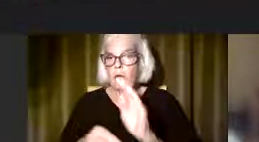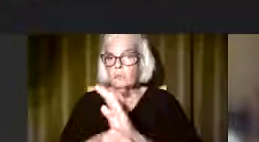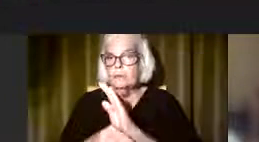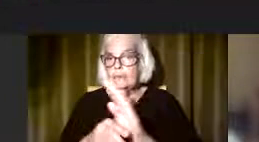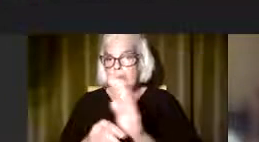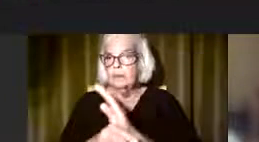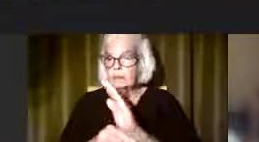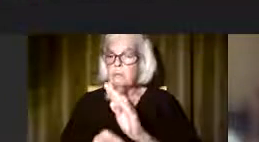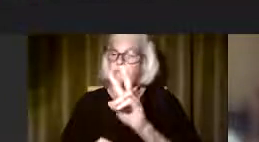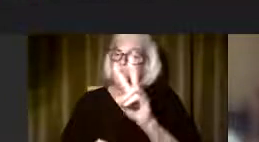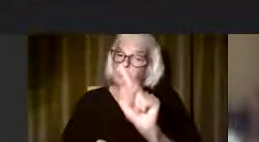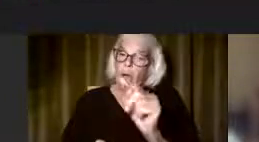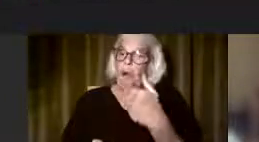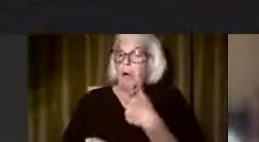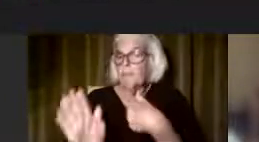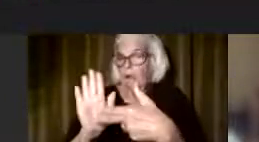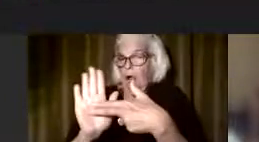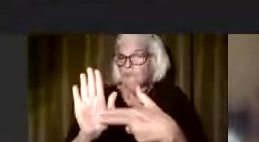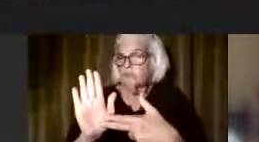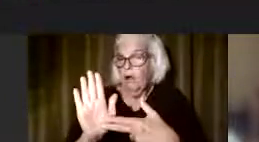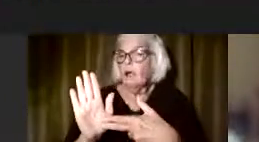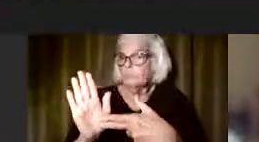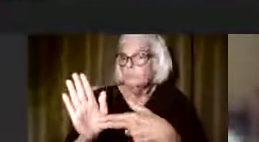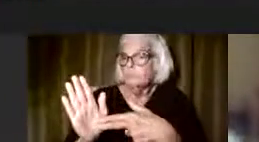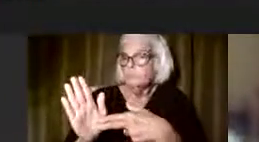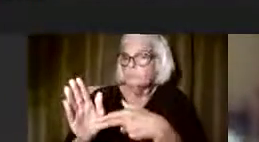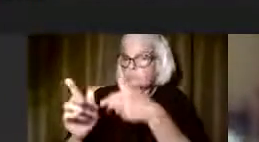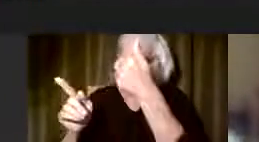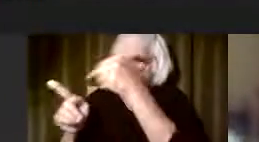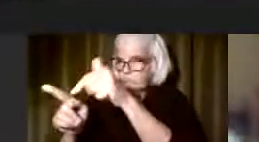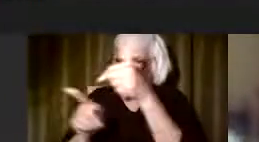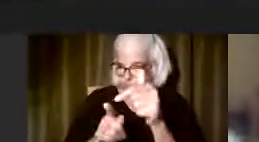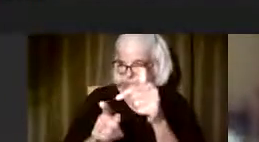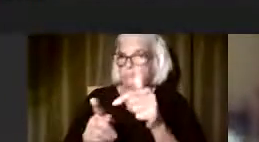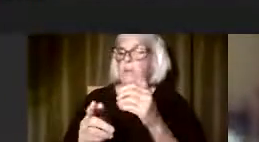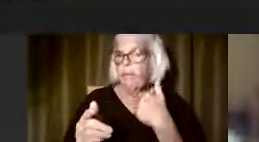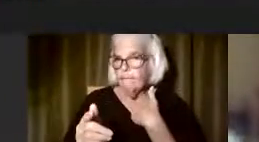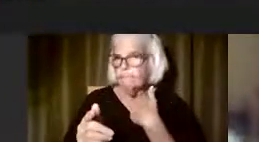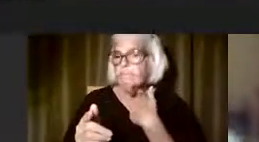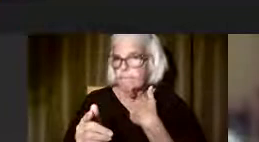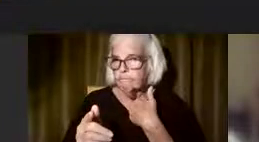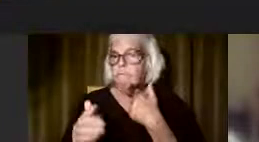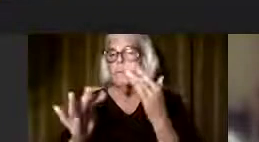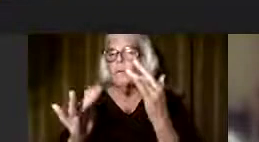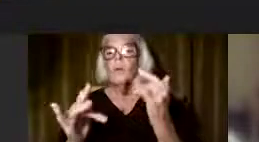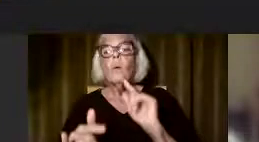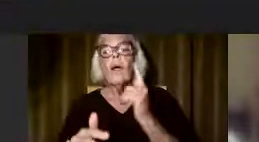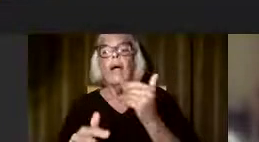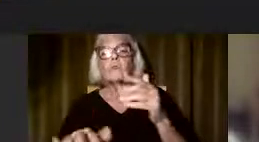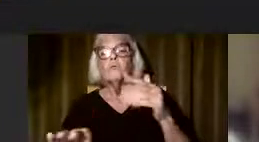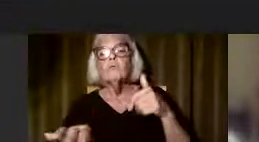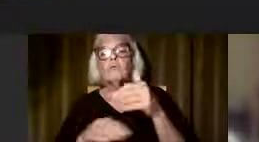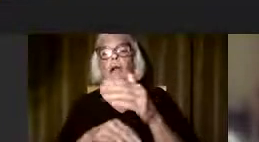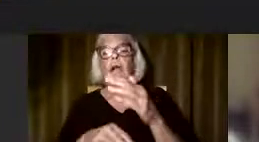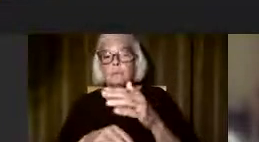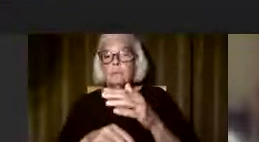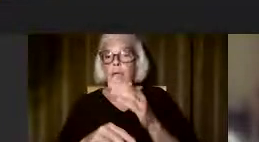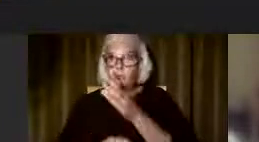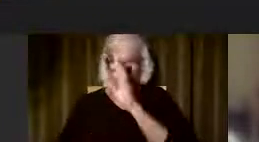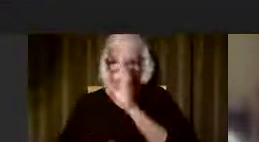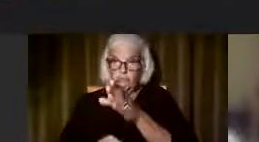In January, we set up direct shipment of COVID tests, both antigen and LAMP